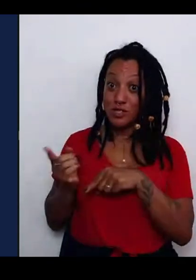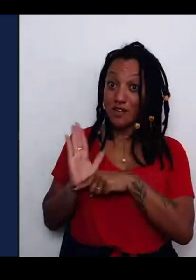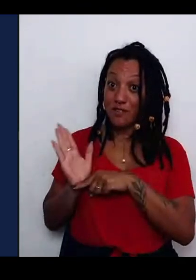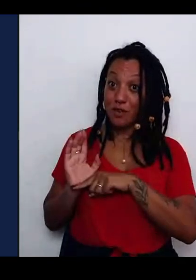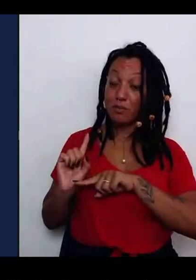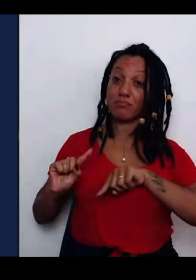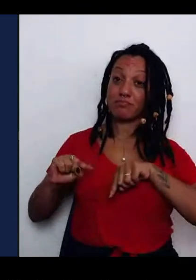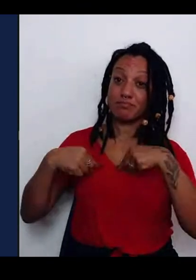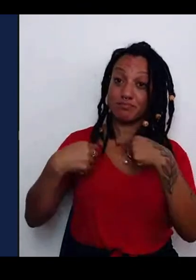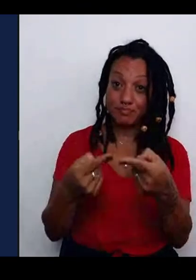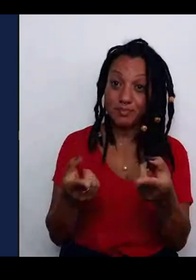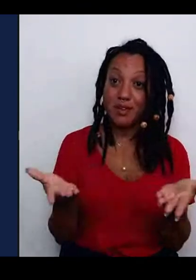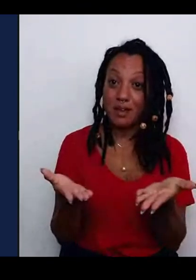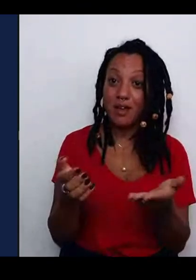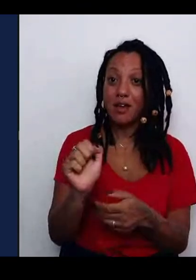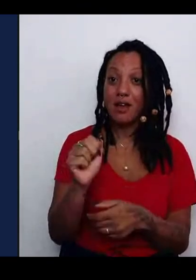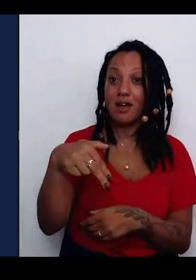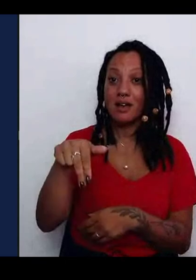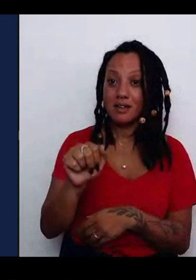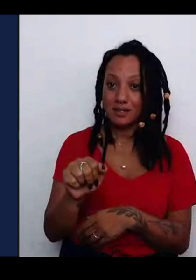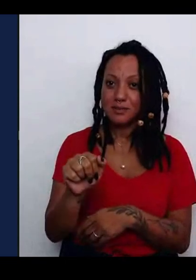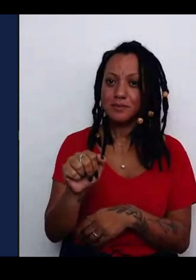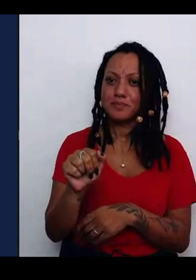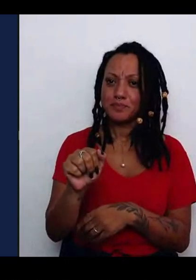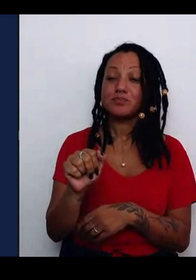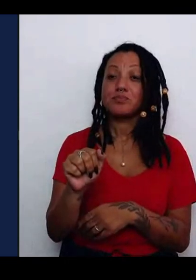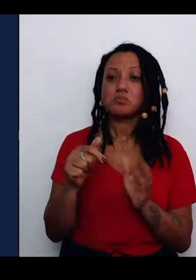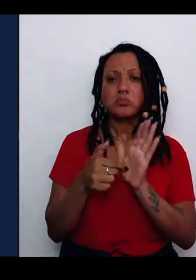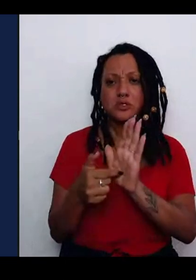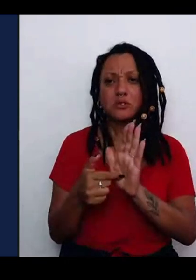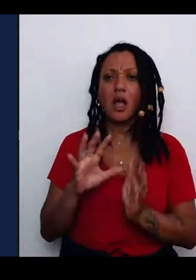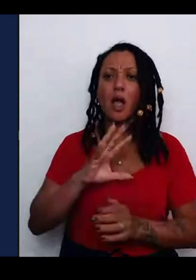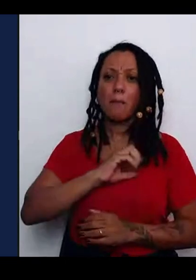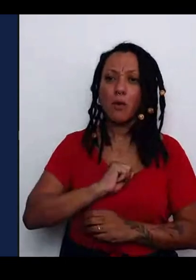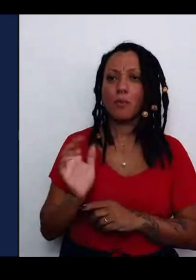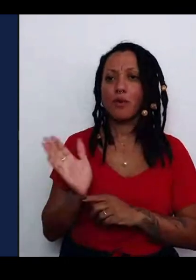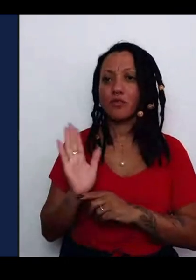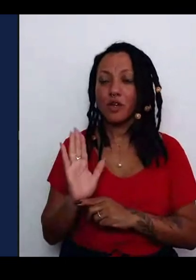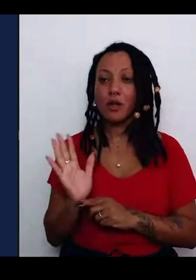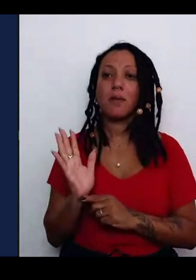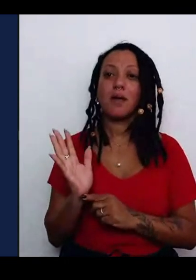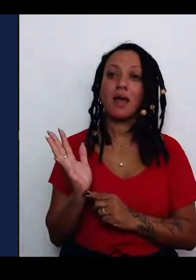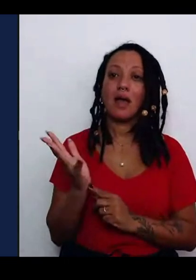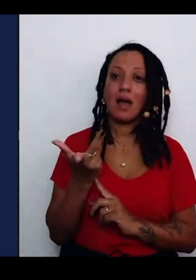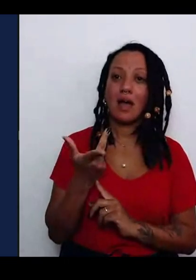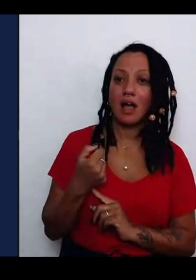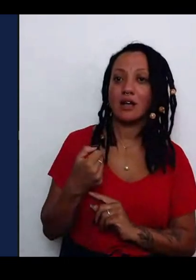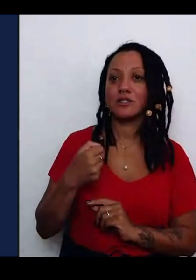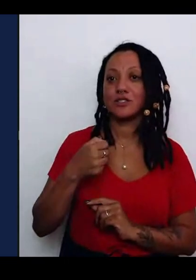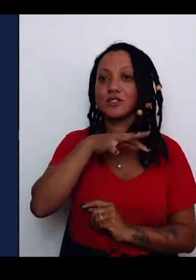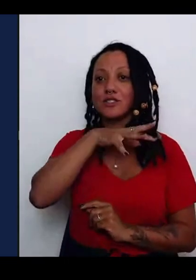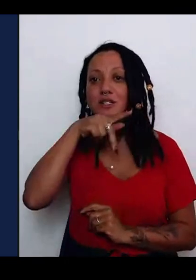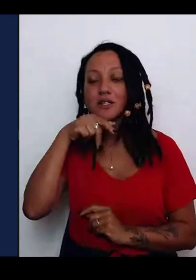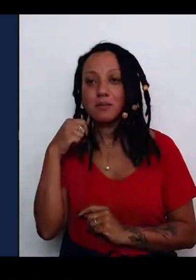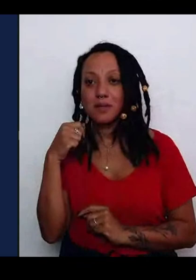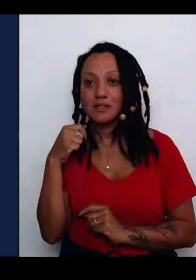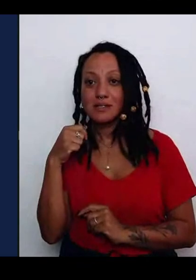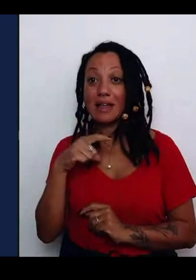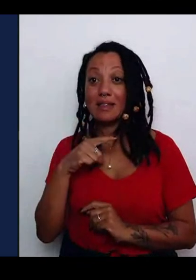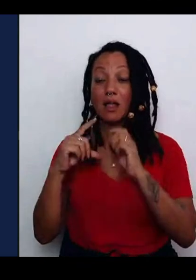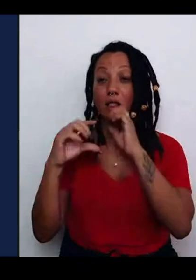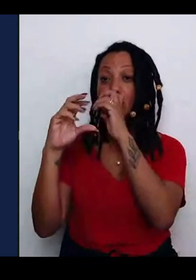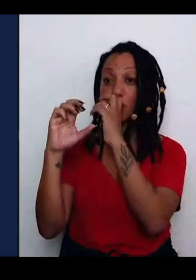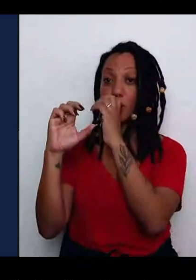and so the incredible owls and their trumpets gradually leave way a vision of